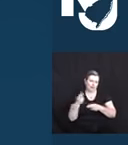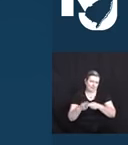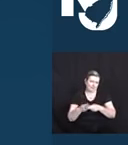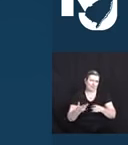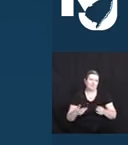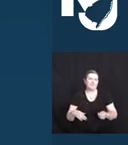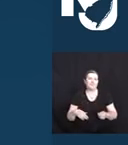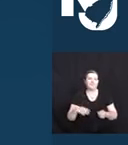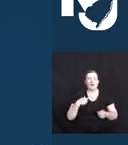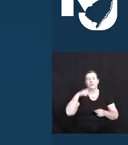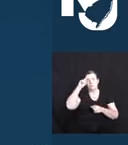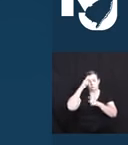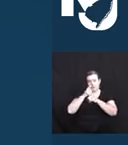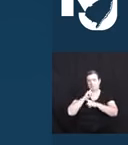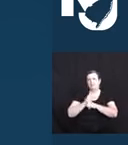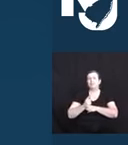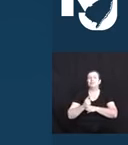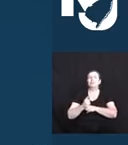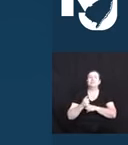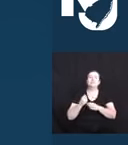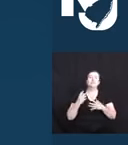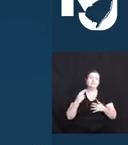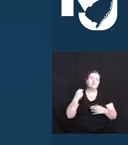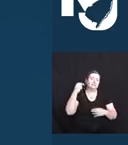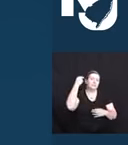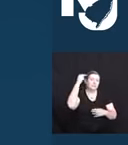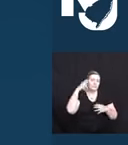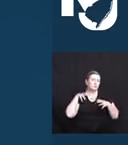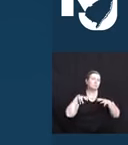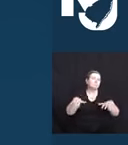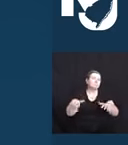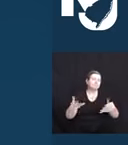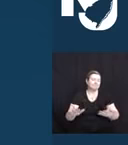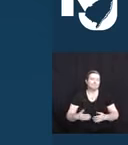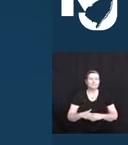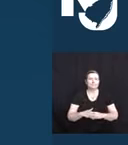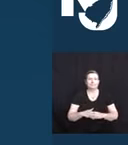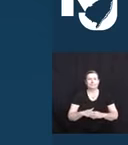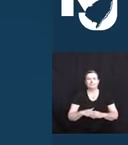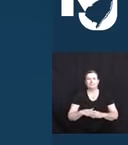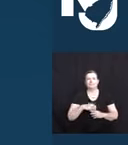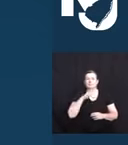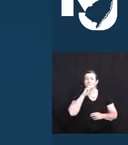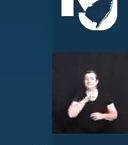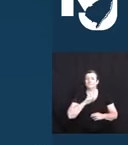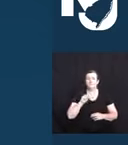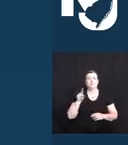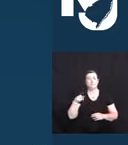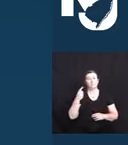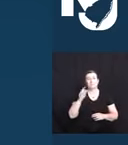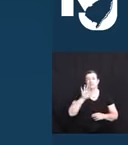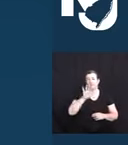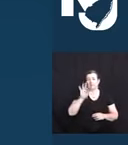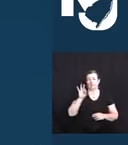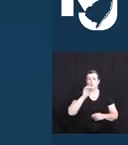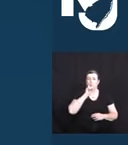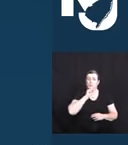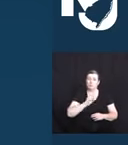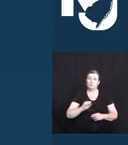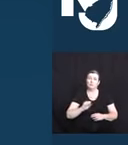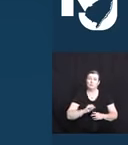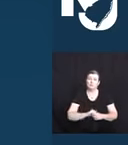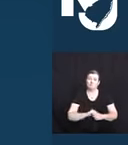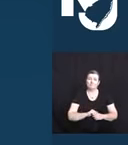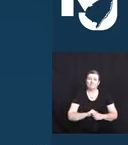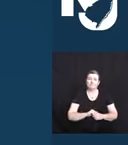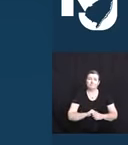their spouses and many nieces and nephews, and Juki was only 59 years old. He also leaves many friends